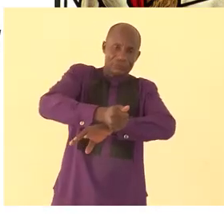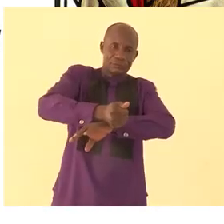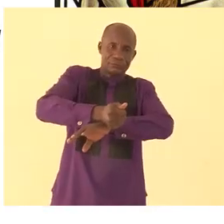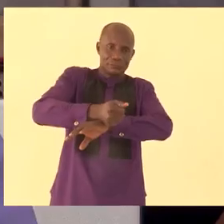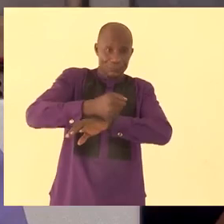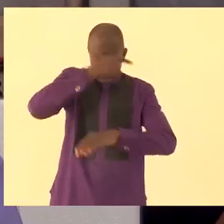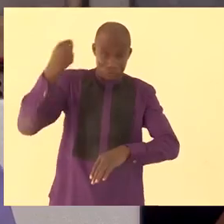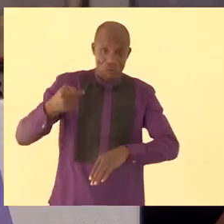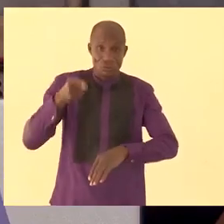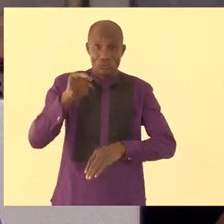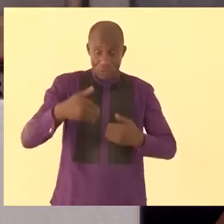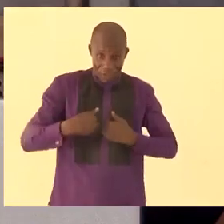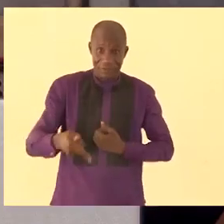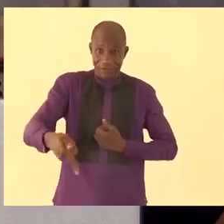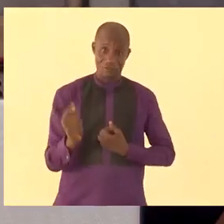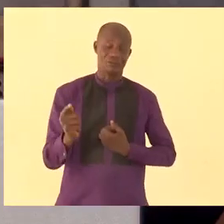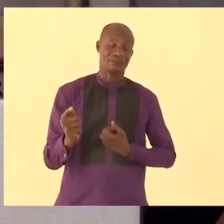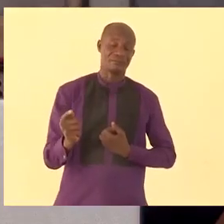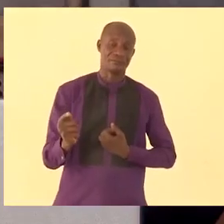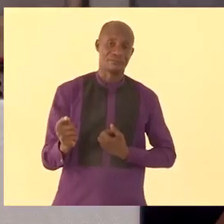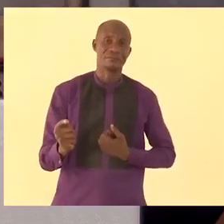person hold gun, that's already intimidation now.